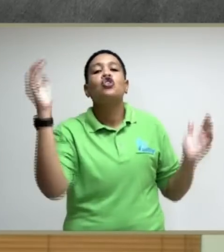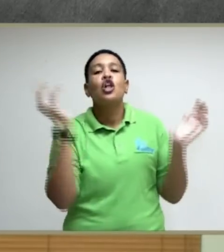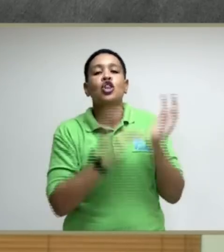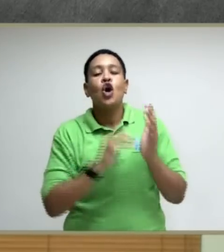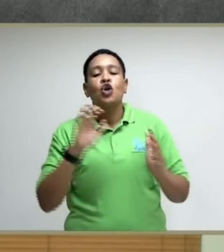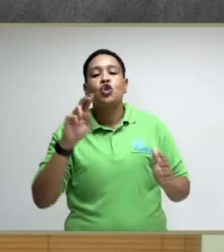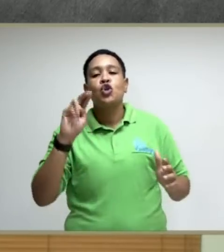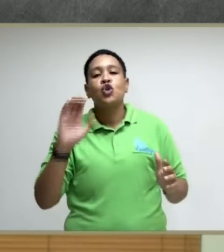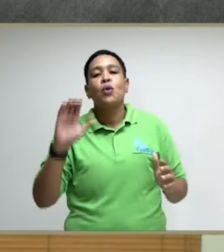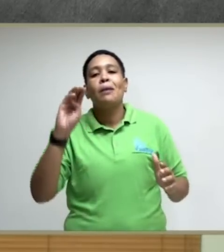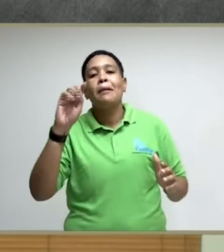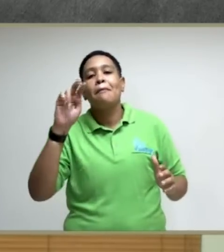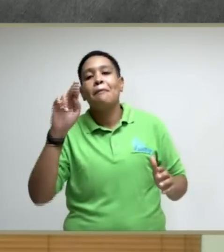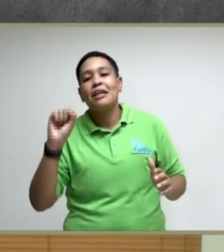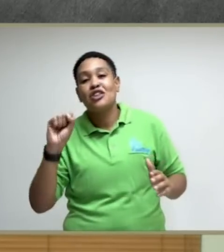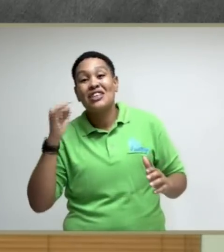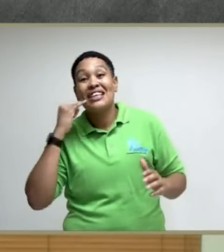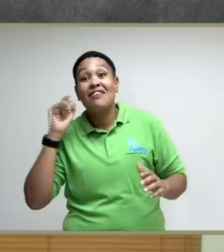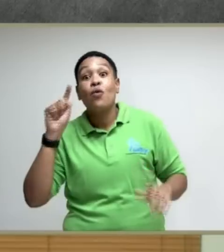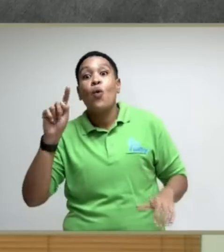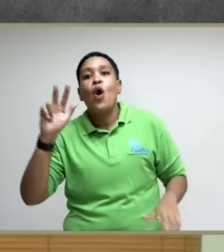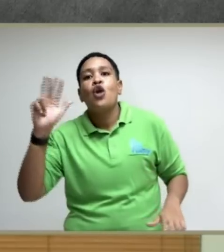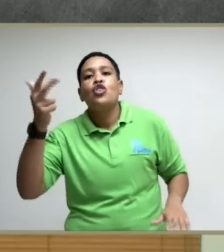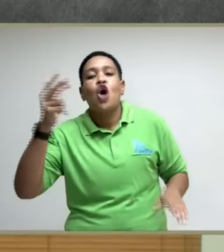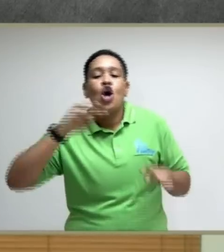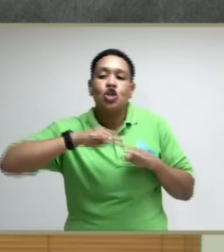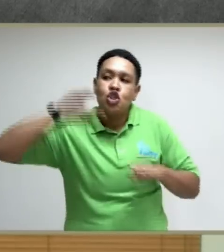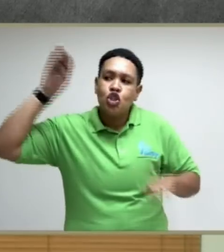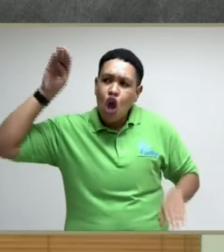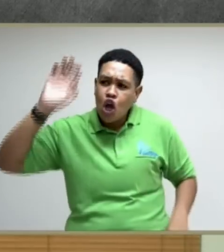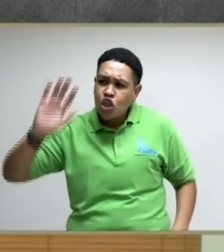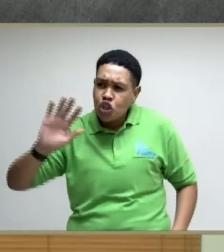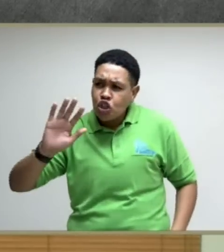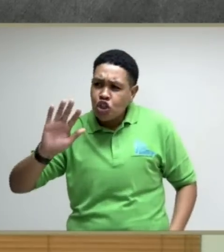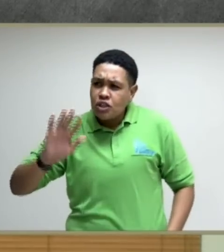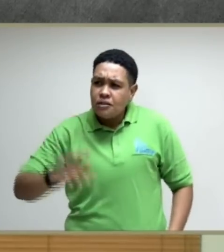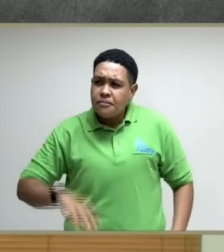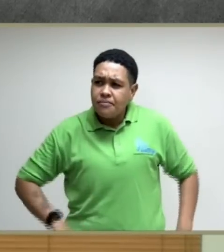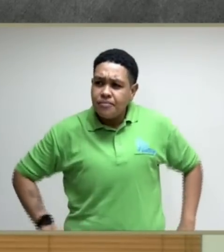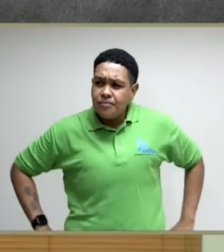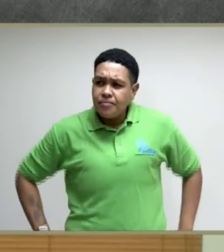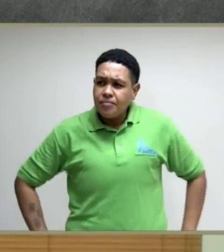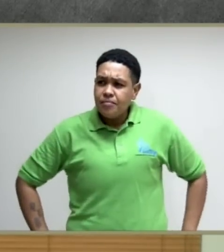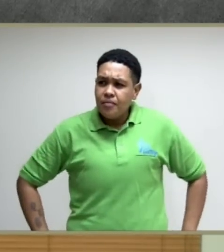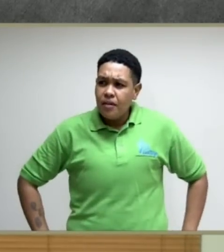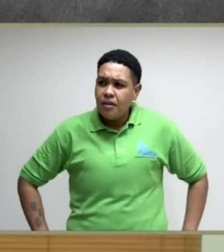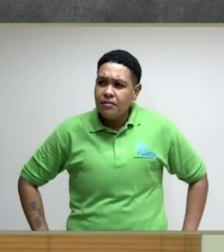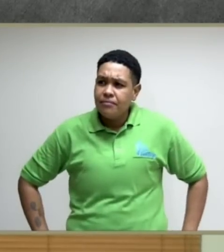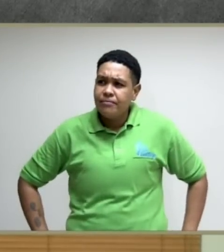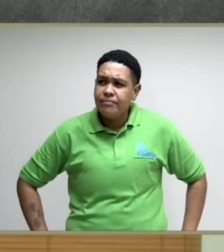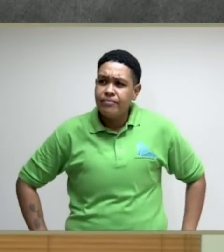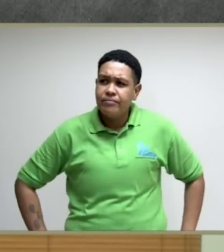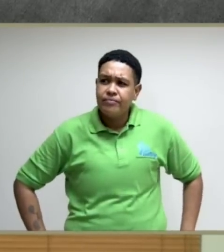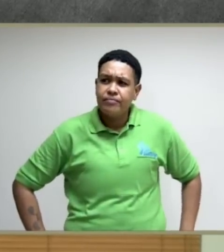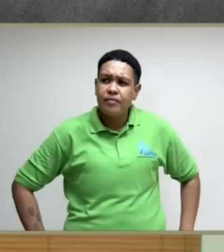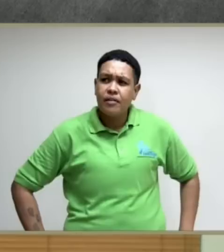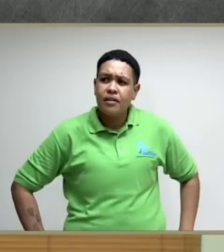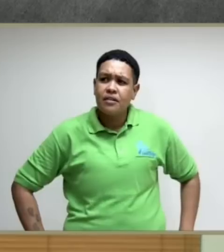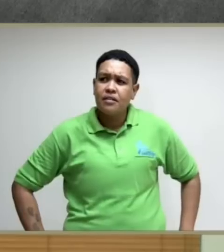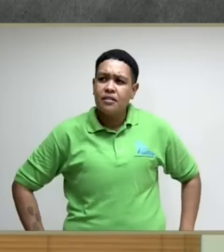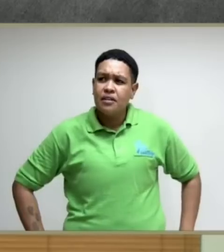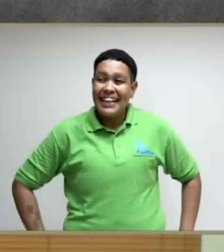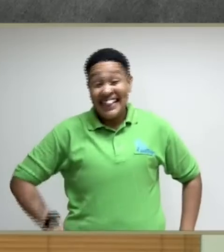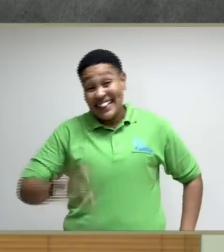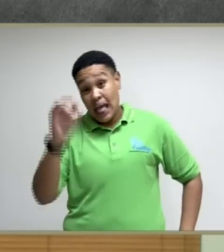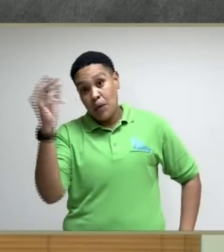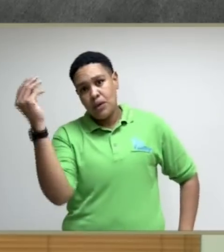meters if we go into a third surge. So that would have given us an idea how